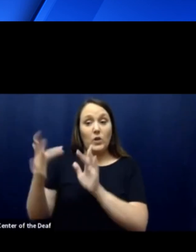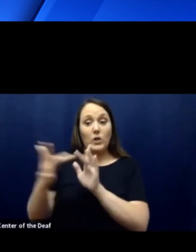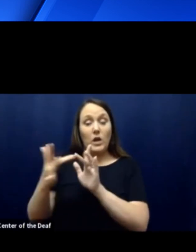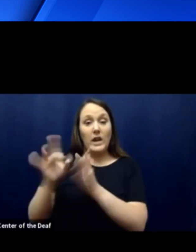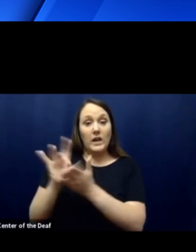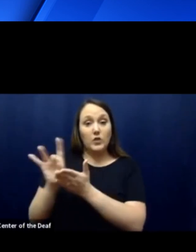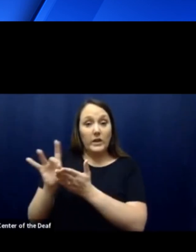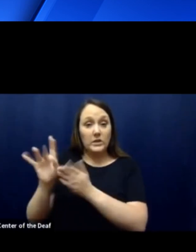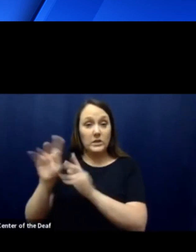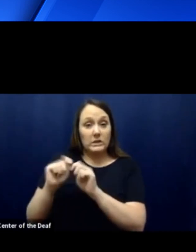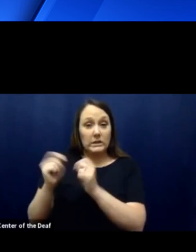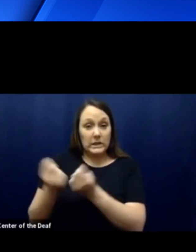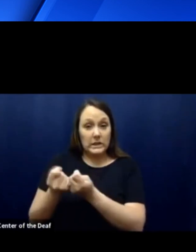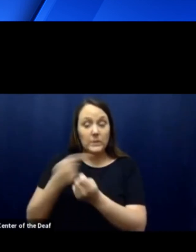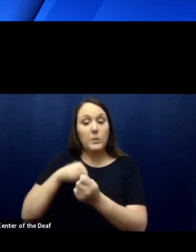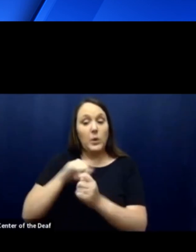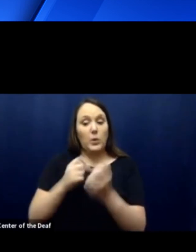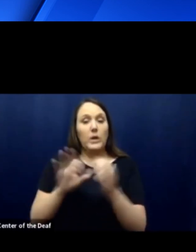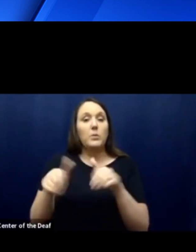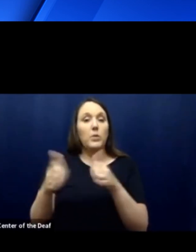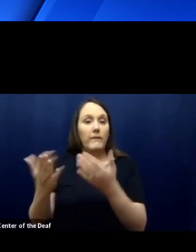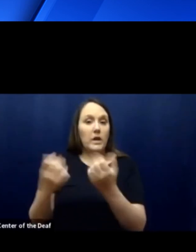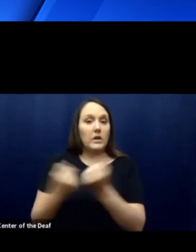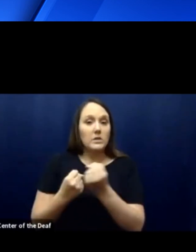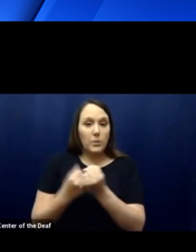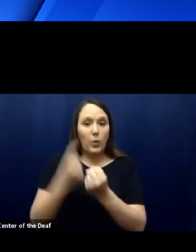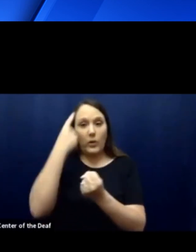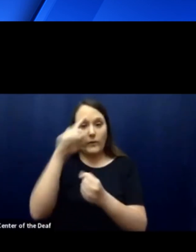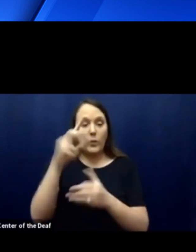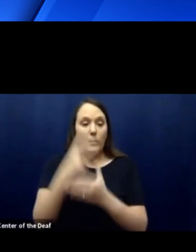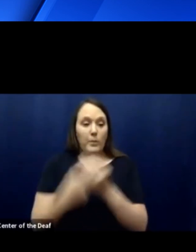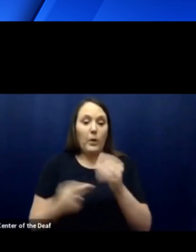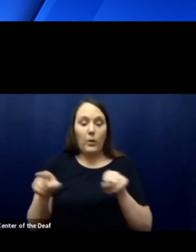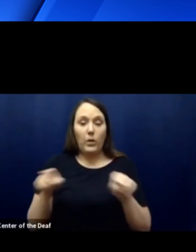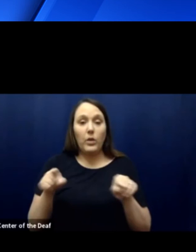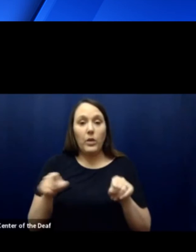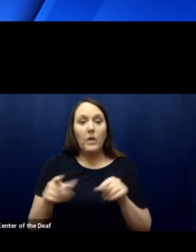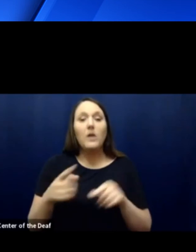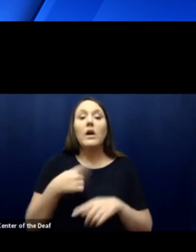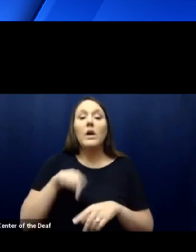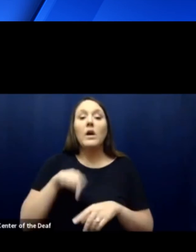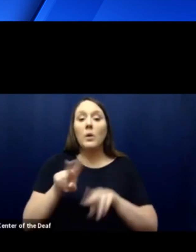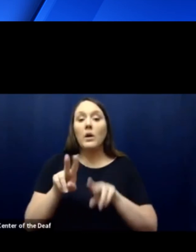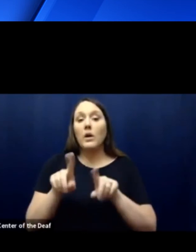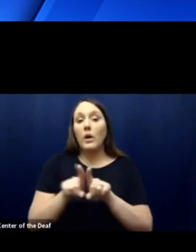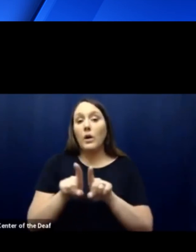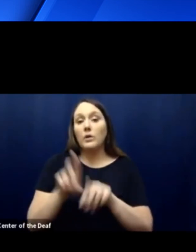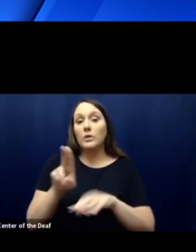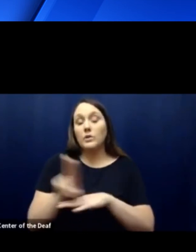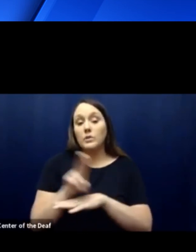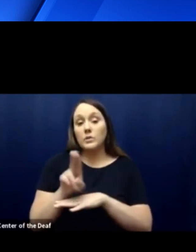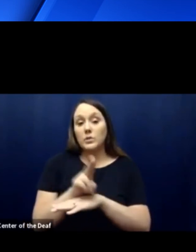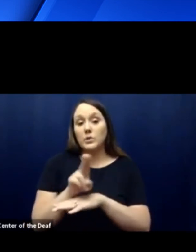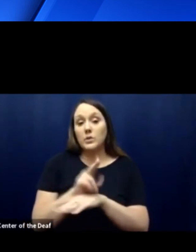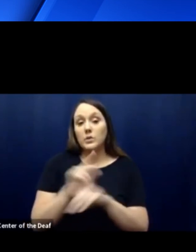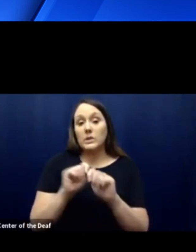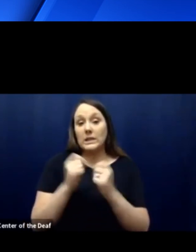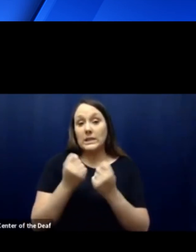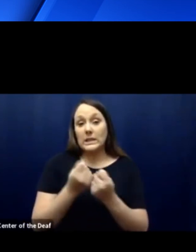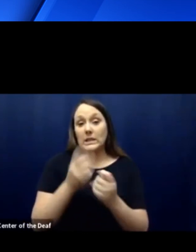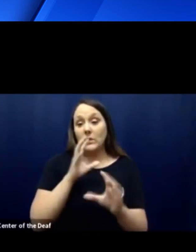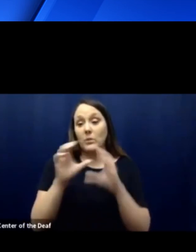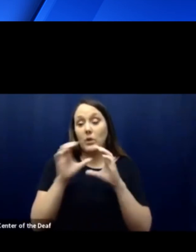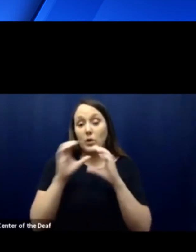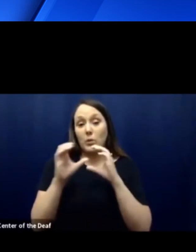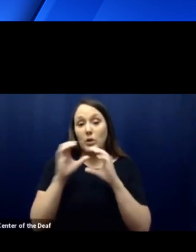we're providing support for and leads for those groups. Also, we're using Teams to